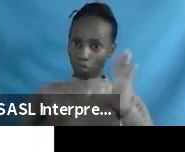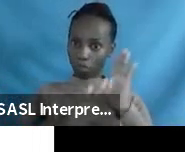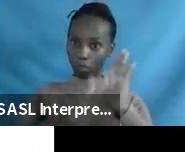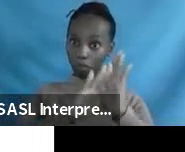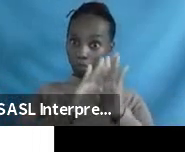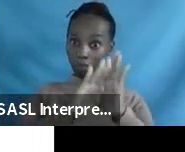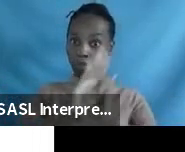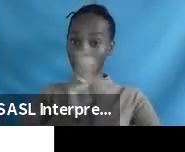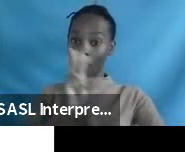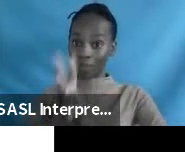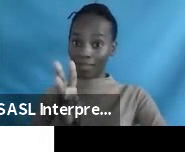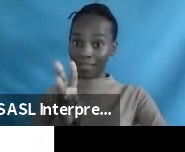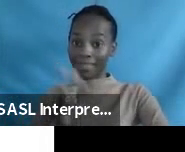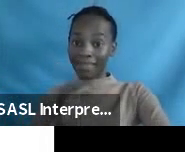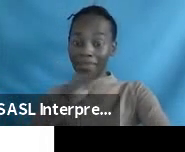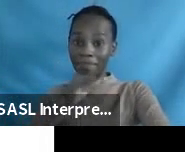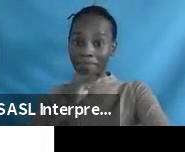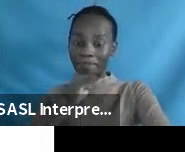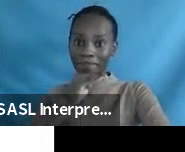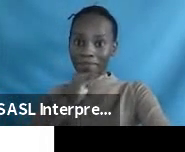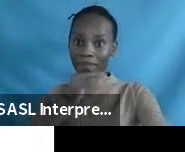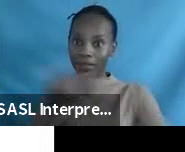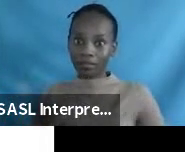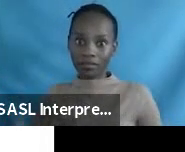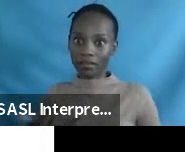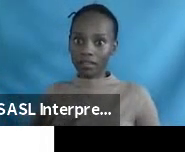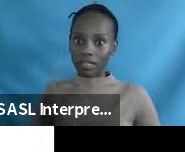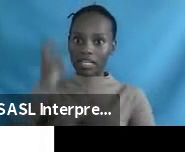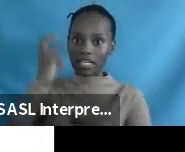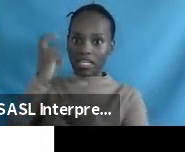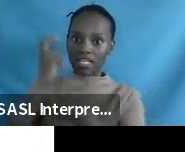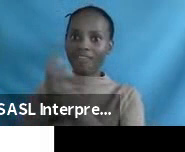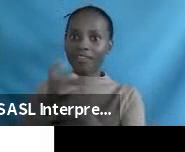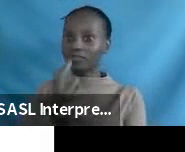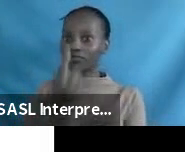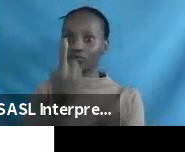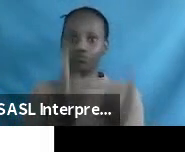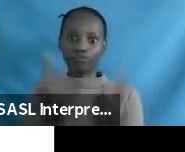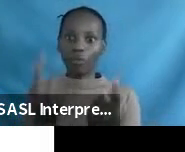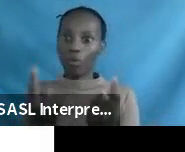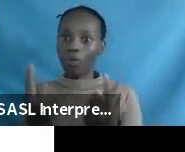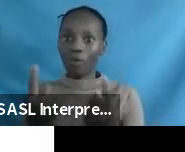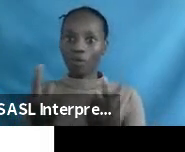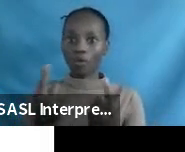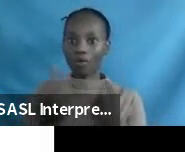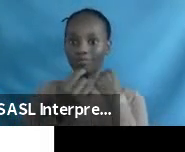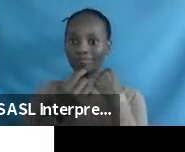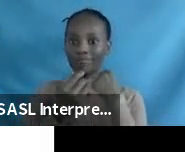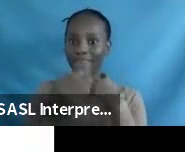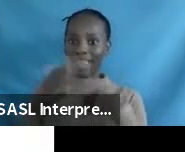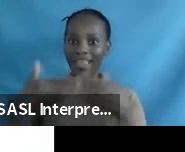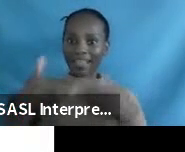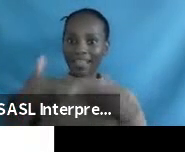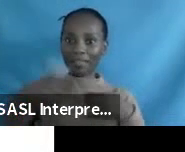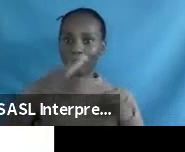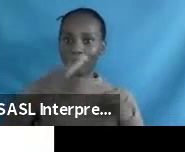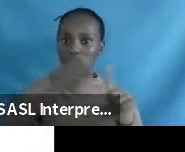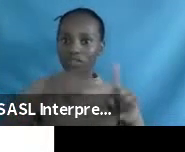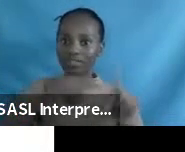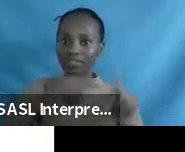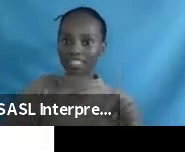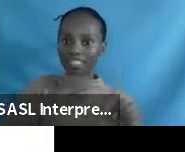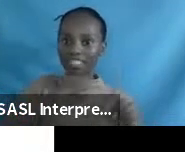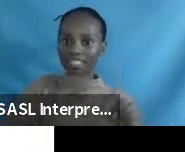all the loops, making it difficult for anybody to interfere with our systems. Outflow of capital